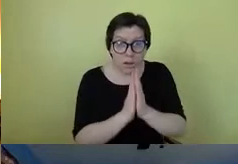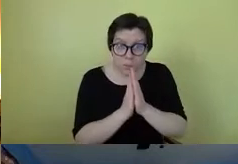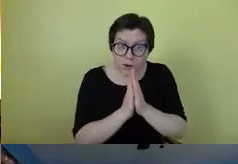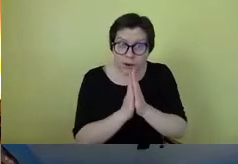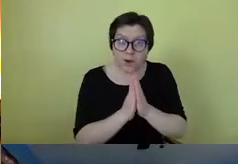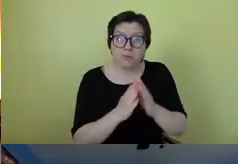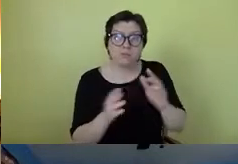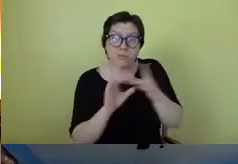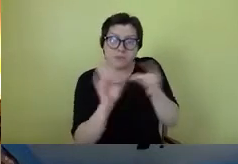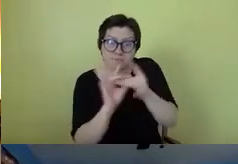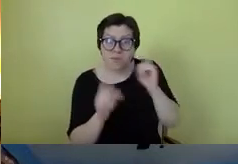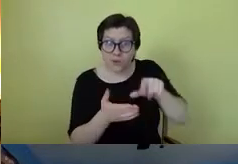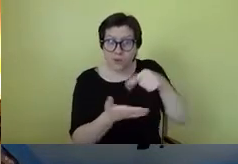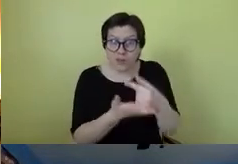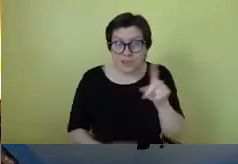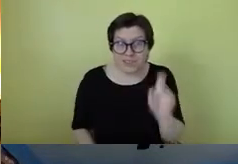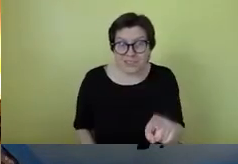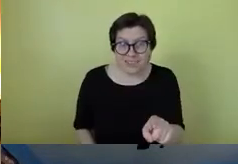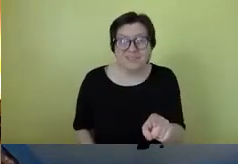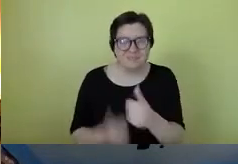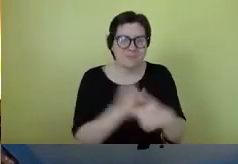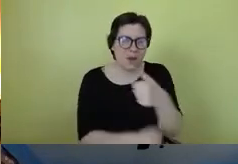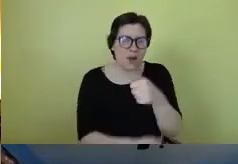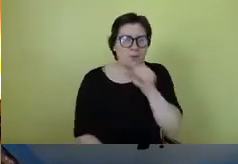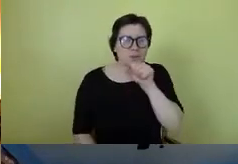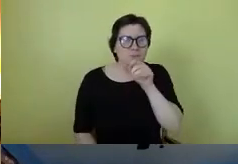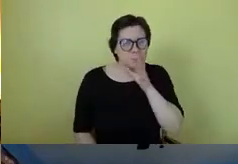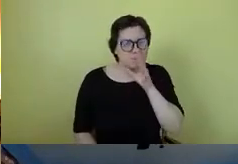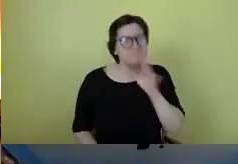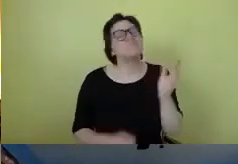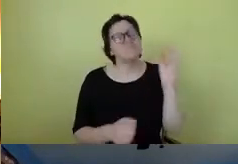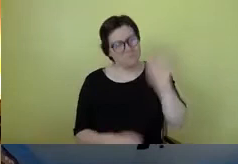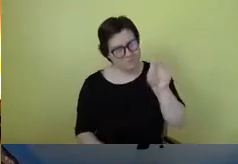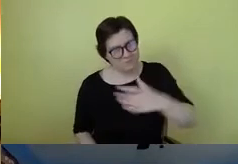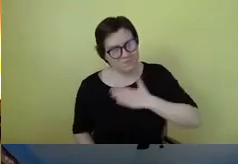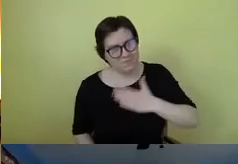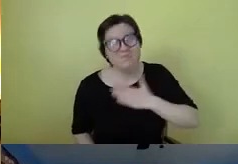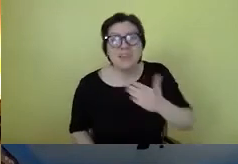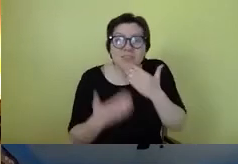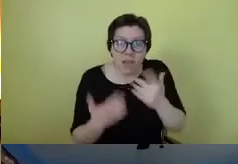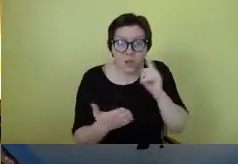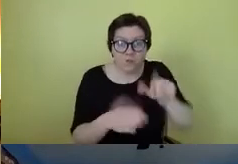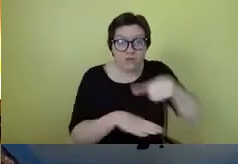for our graduates? I'd be happy to, and thank you for arranging this.